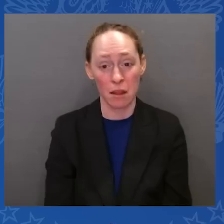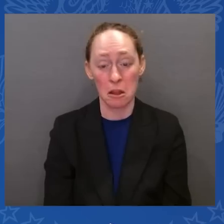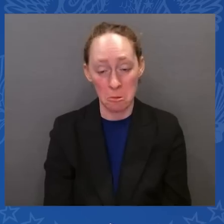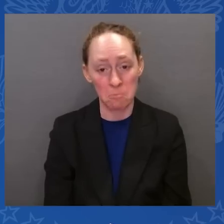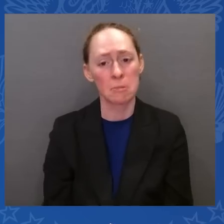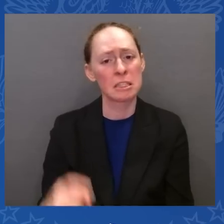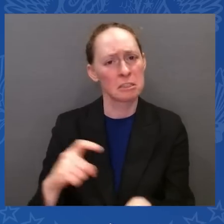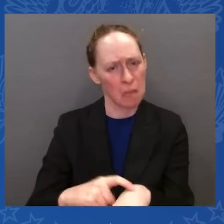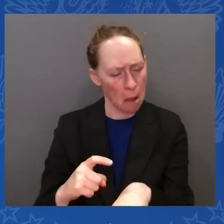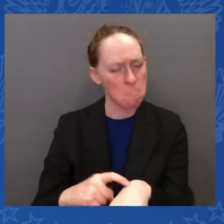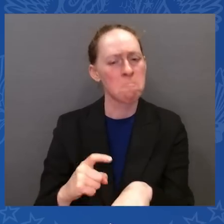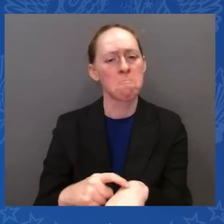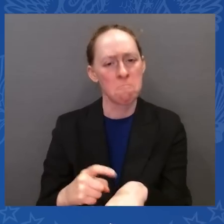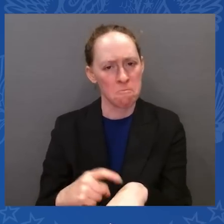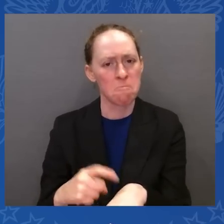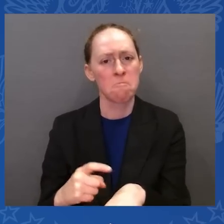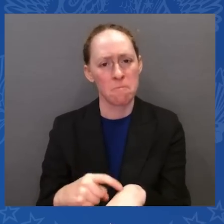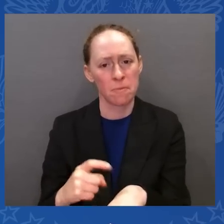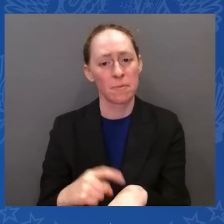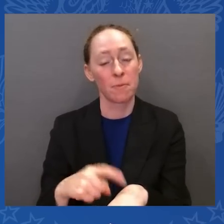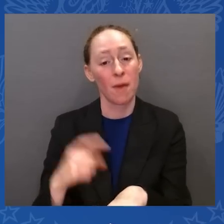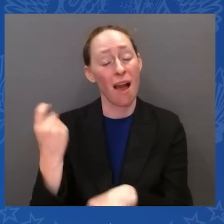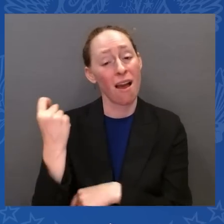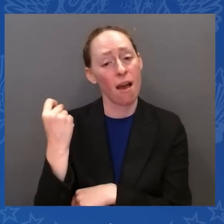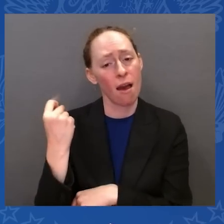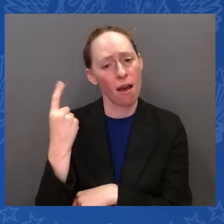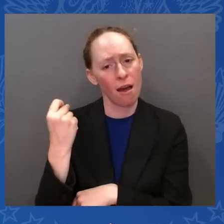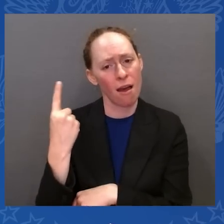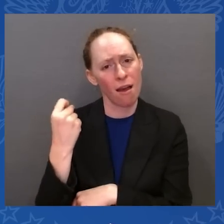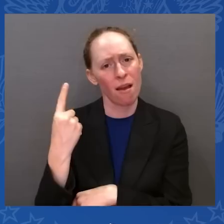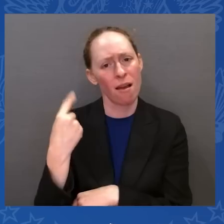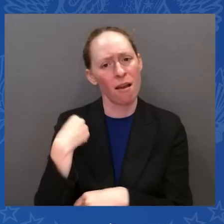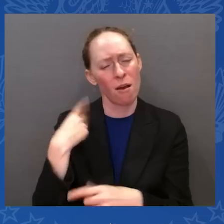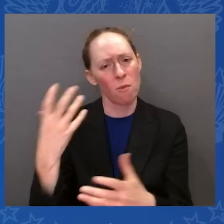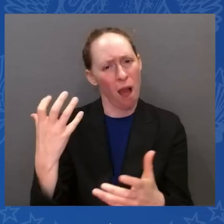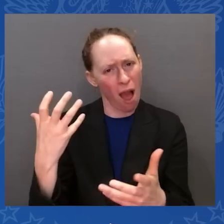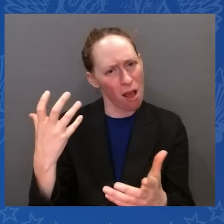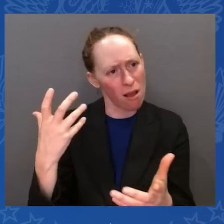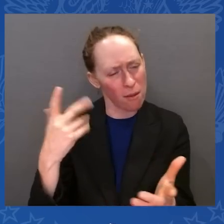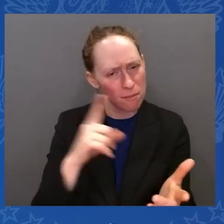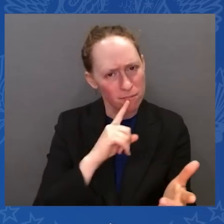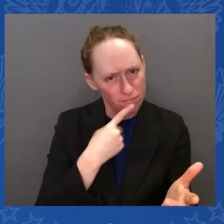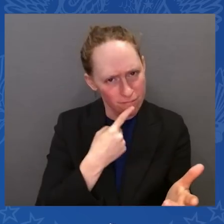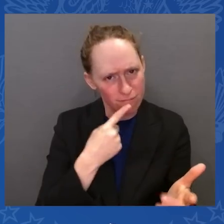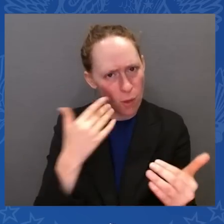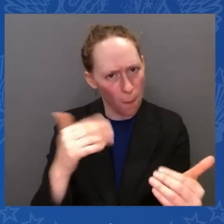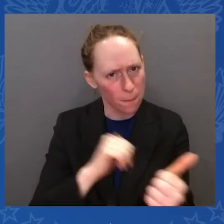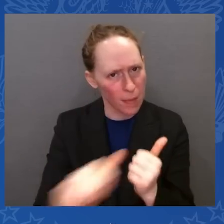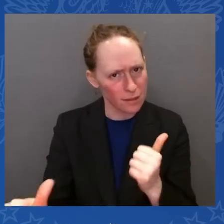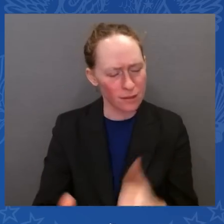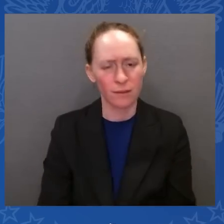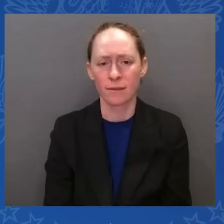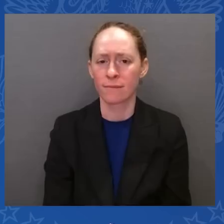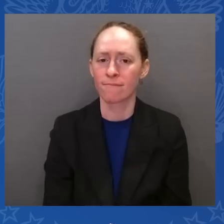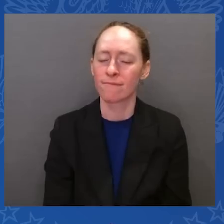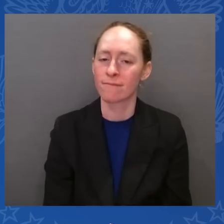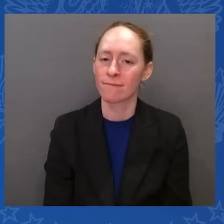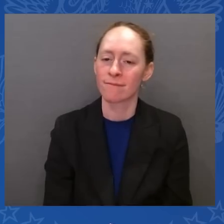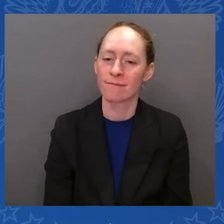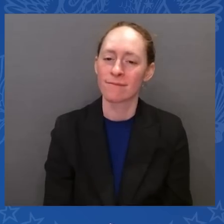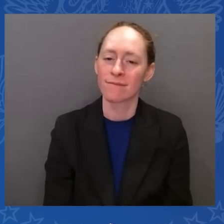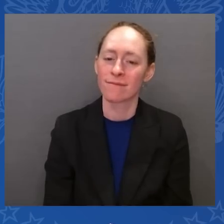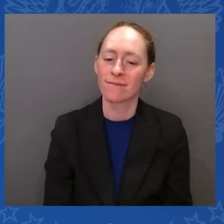of as early as January 1st that Secretary Yellen has warned about? Oh, I know we have the time. I mean, we could do it easily but do we have the